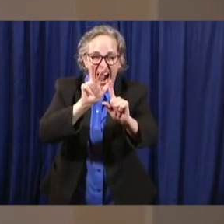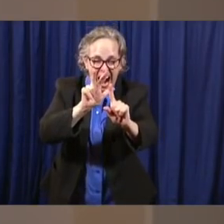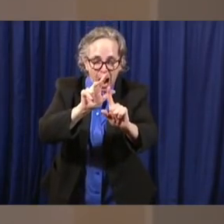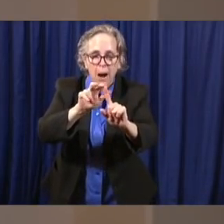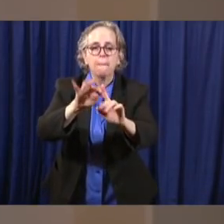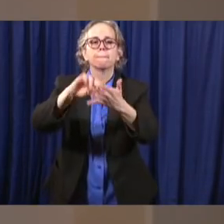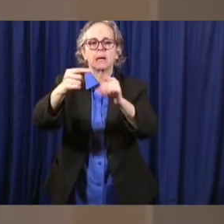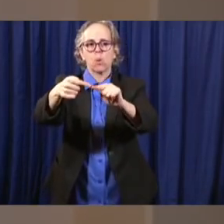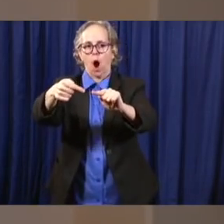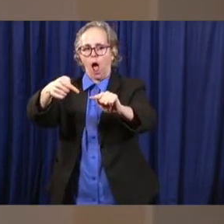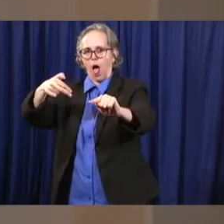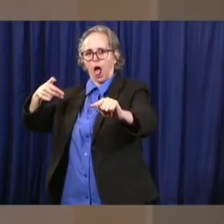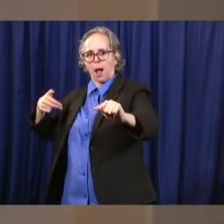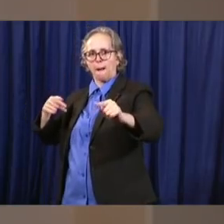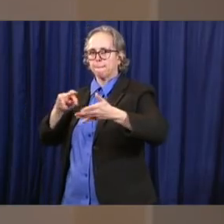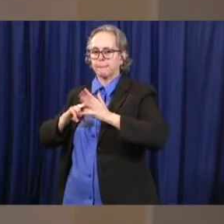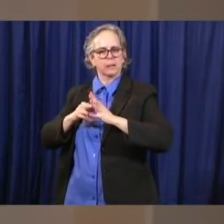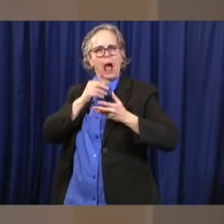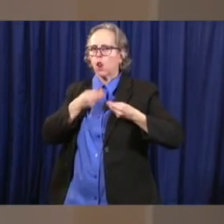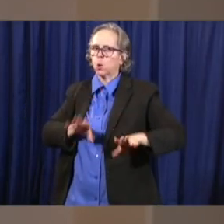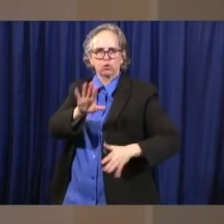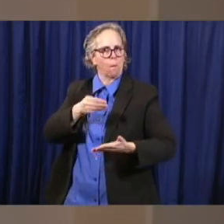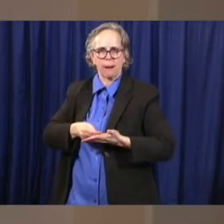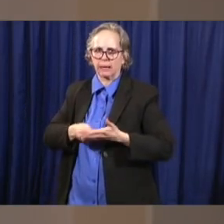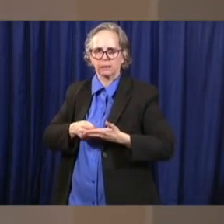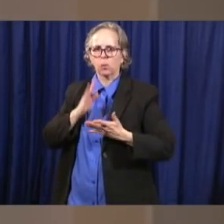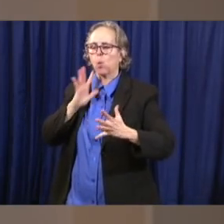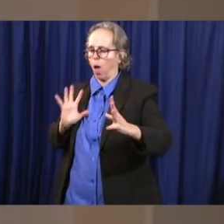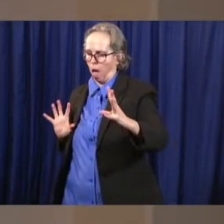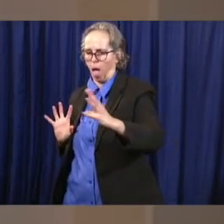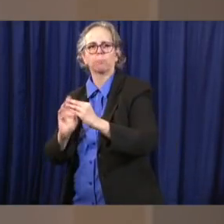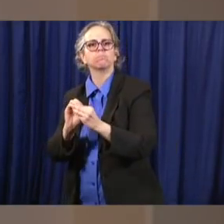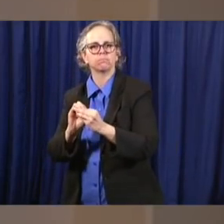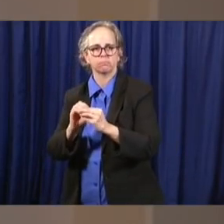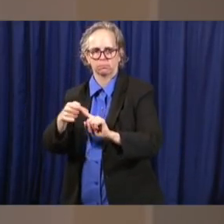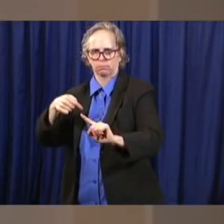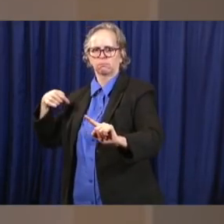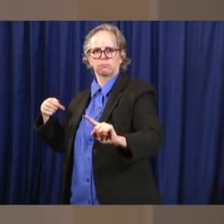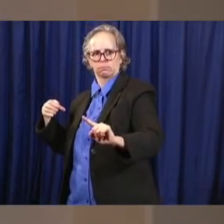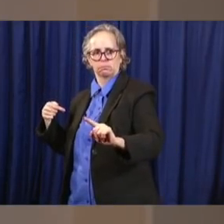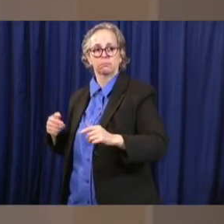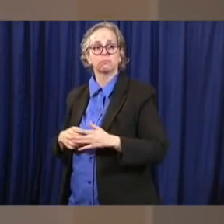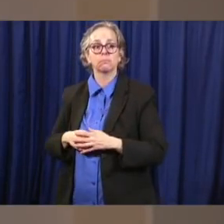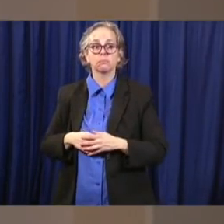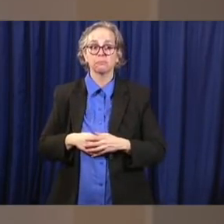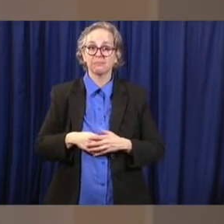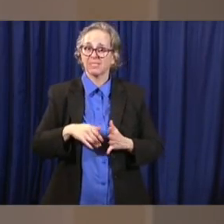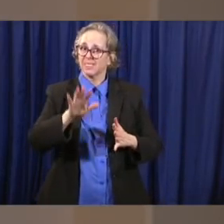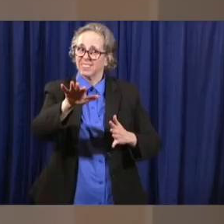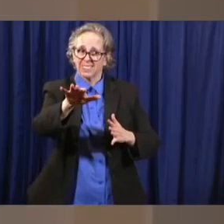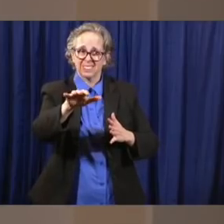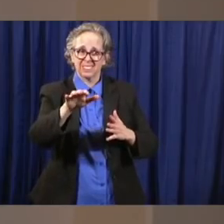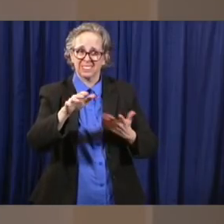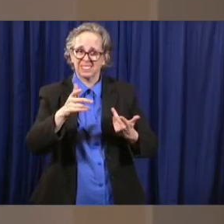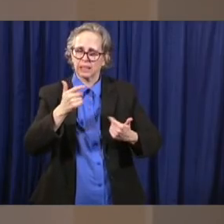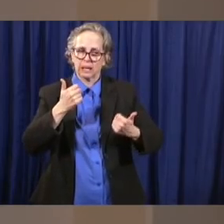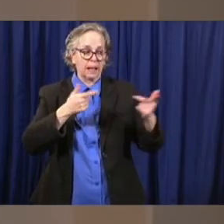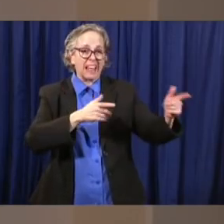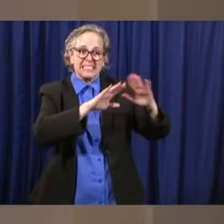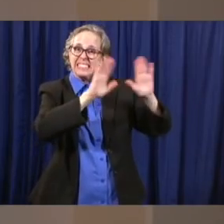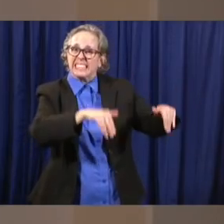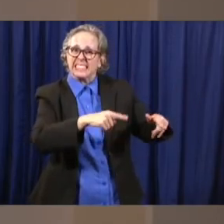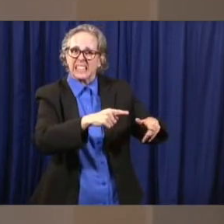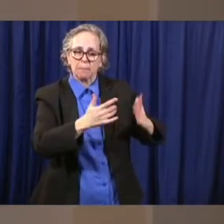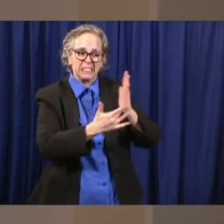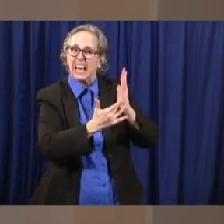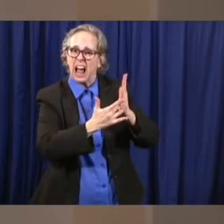any benefits because of the technology challenges. That we continue to upgrade. They're now